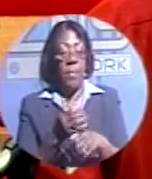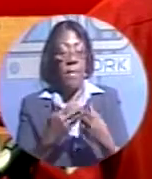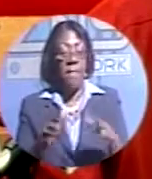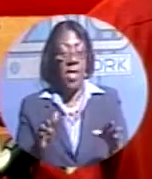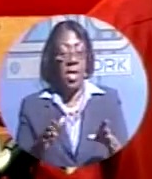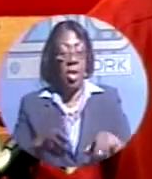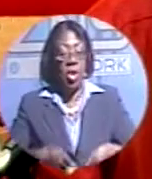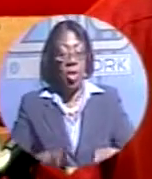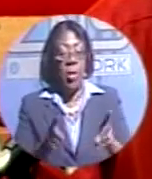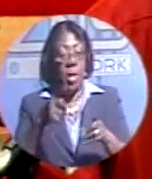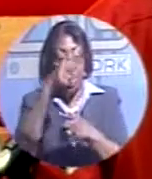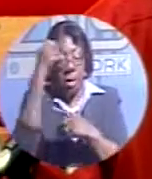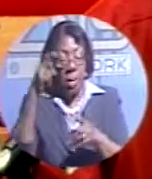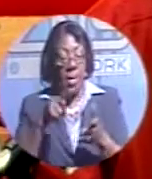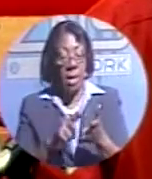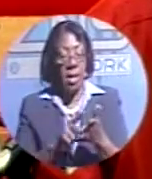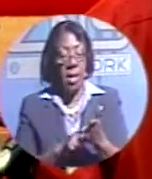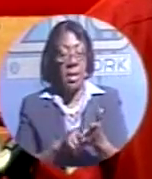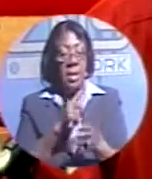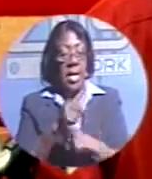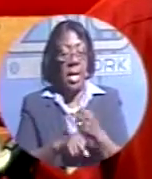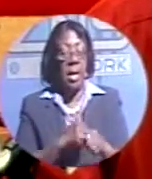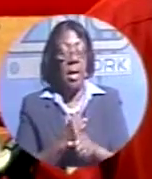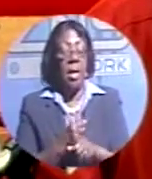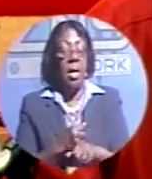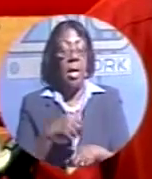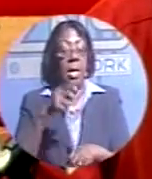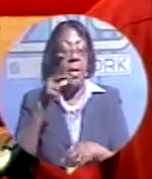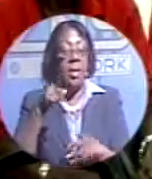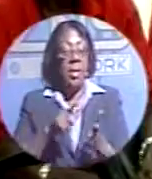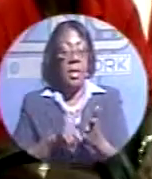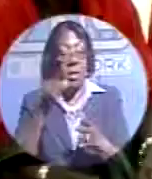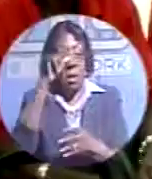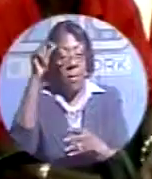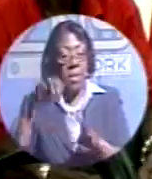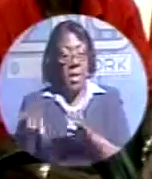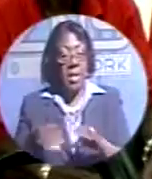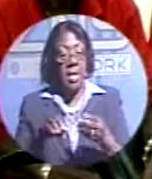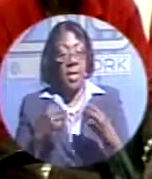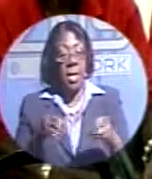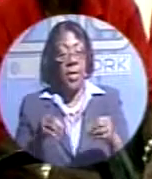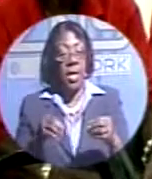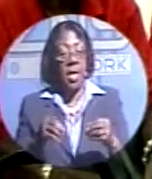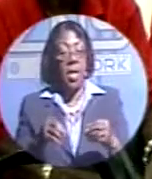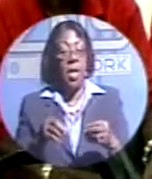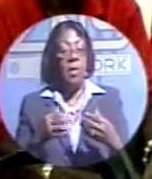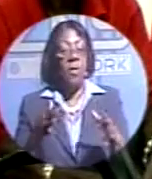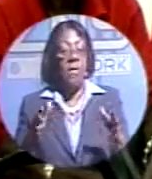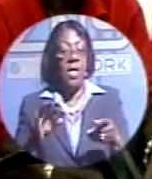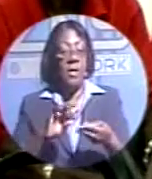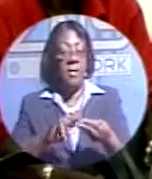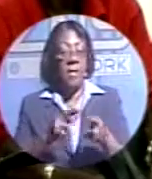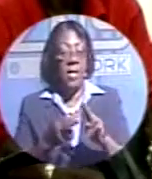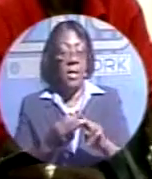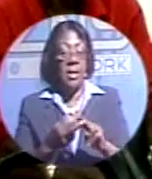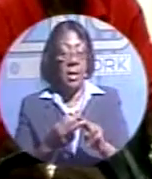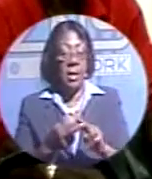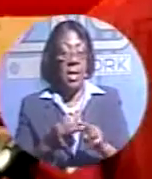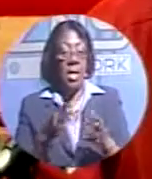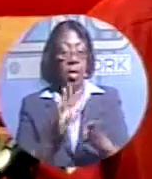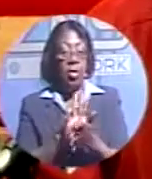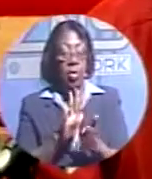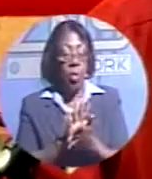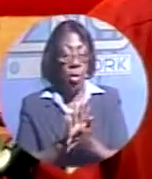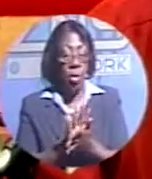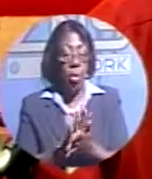break. Regrettably, the PLP did nothing whatsoever at the school. No repairs whatsoever were effected at the Low Sound Primary